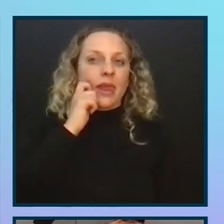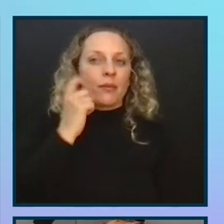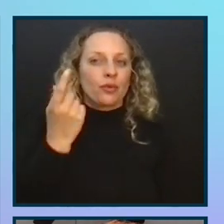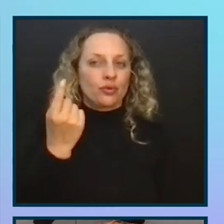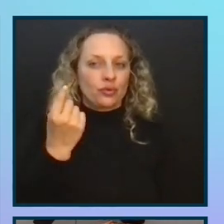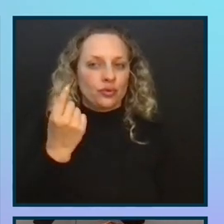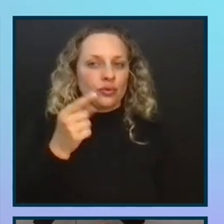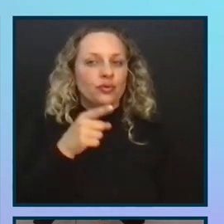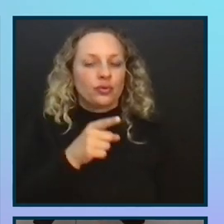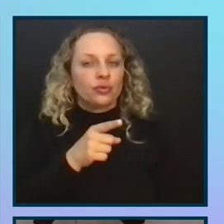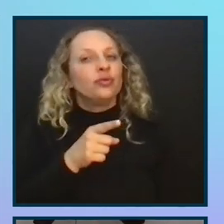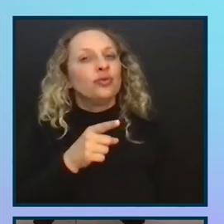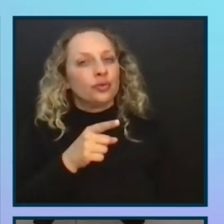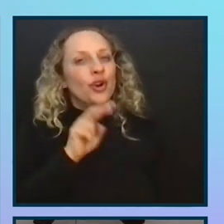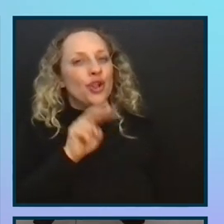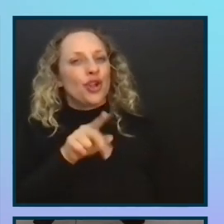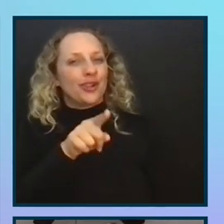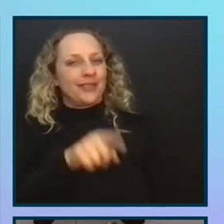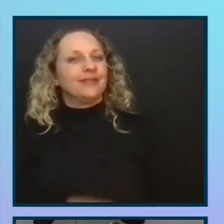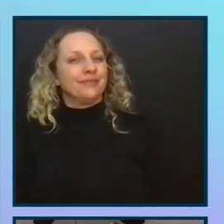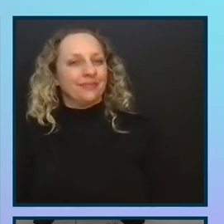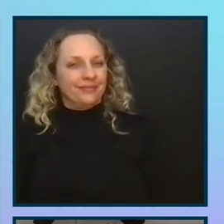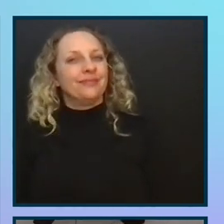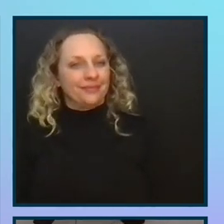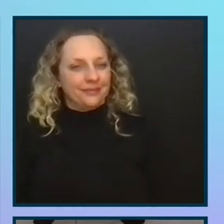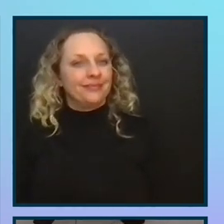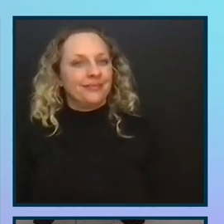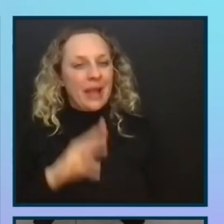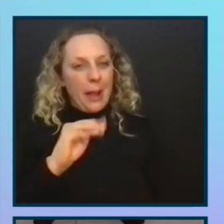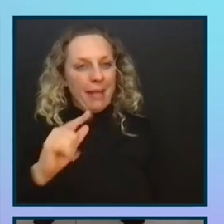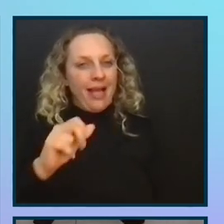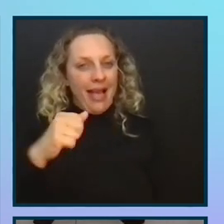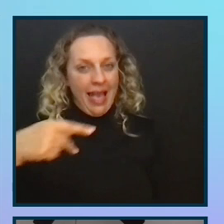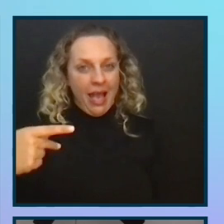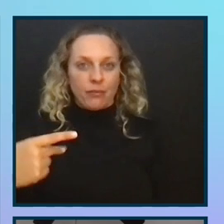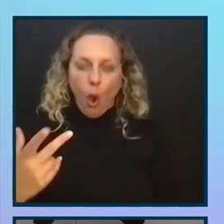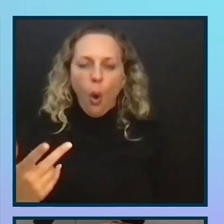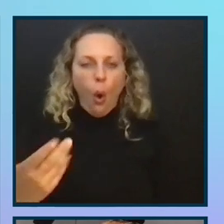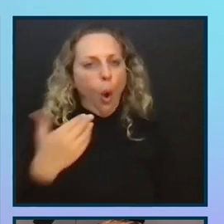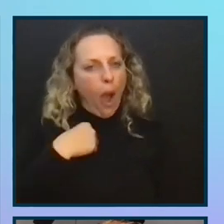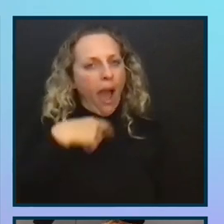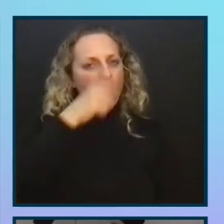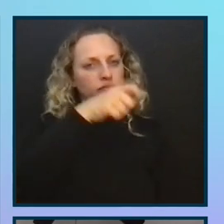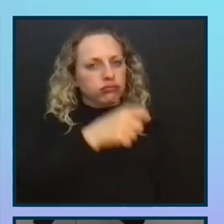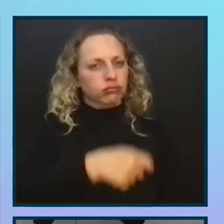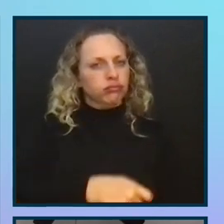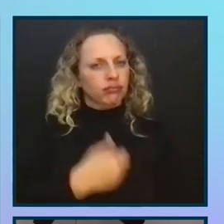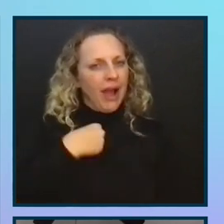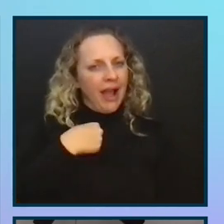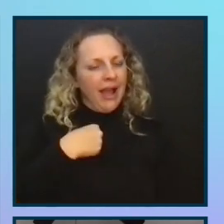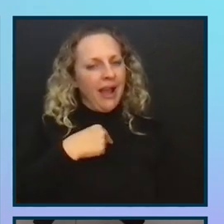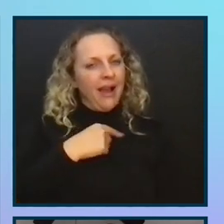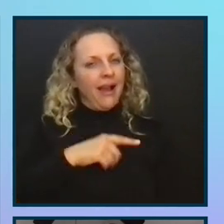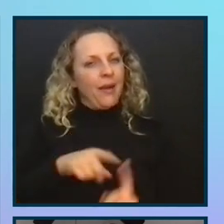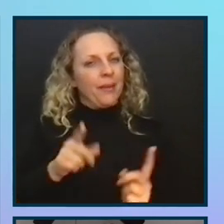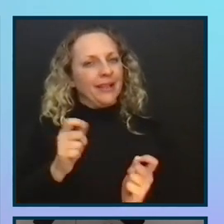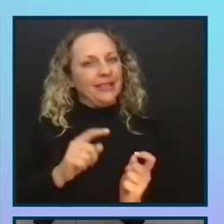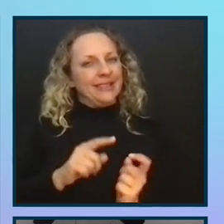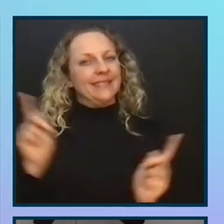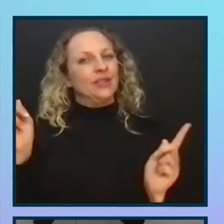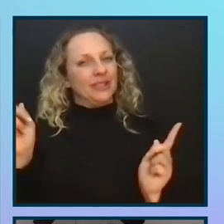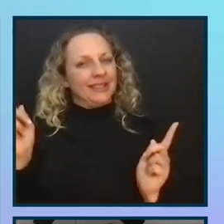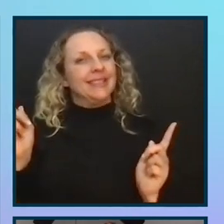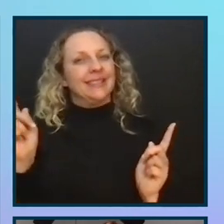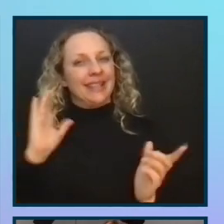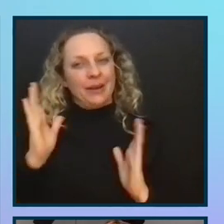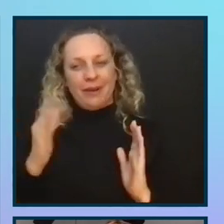do? Let's take a look first at their mail app. Surprisingly, they do have some form of checkboxes, but it's very different experience